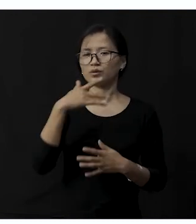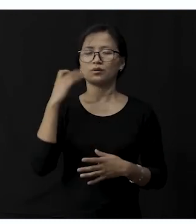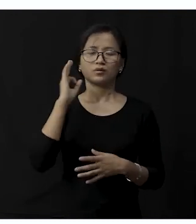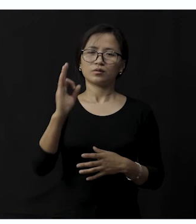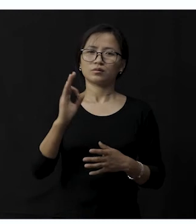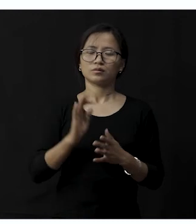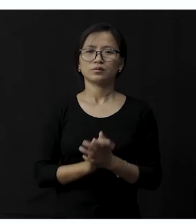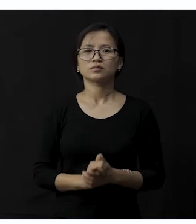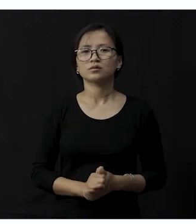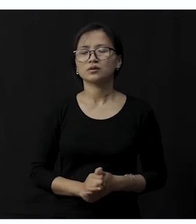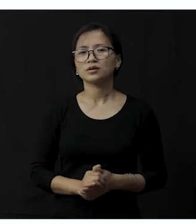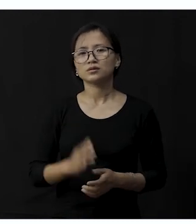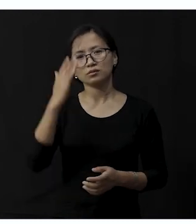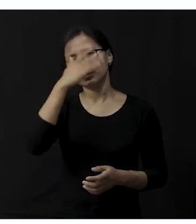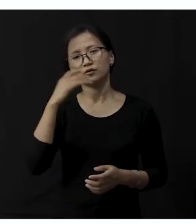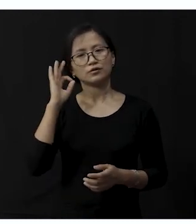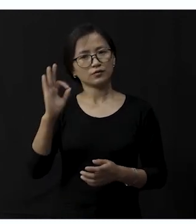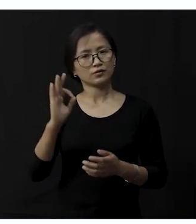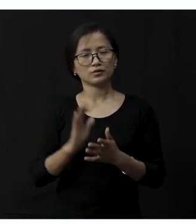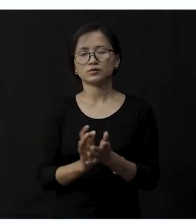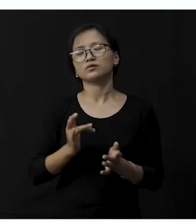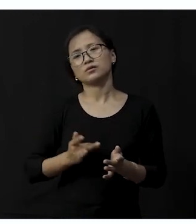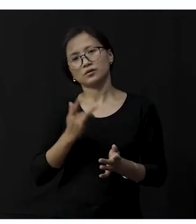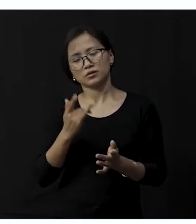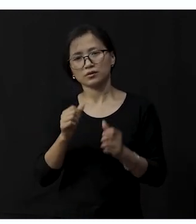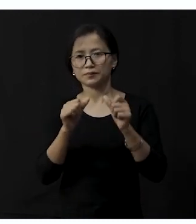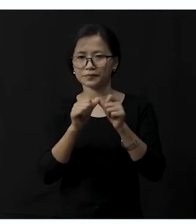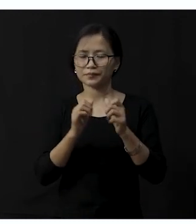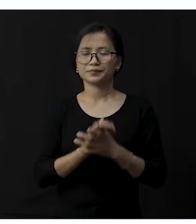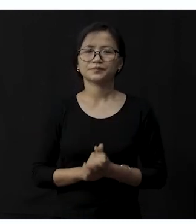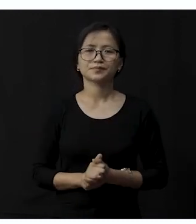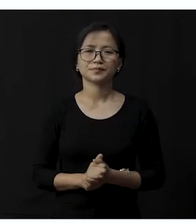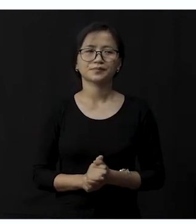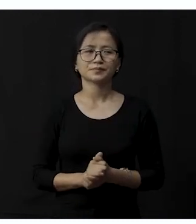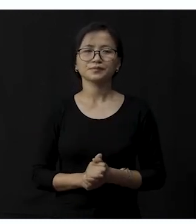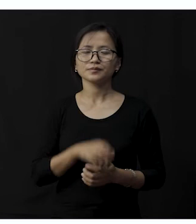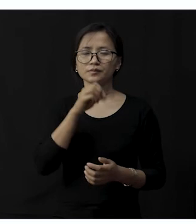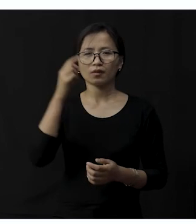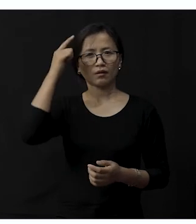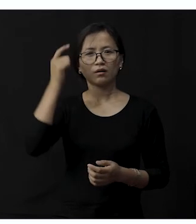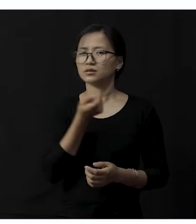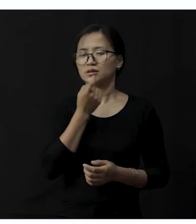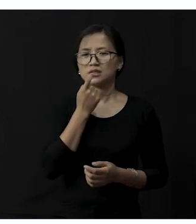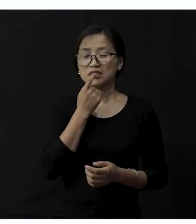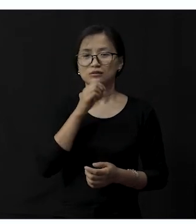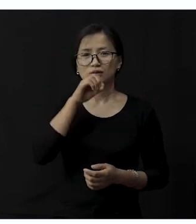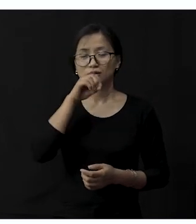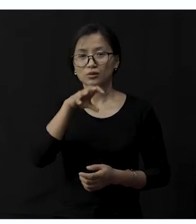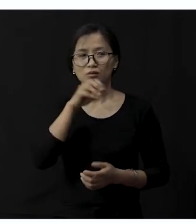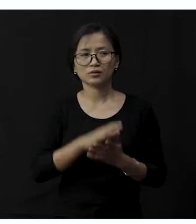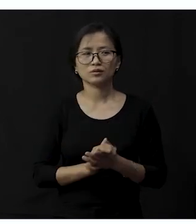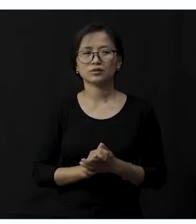beautiful is your adjective. The white dog in the picture is Sheena's